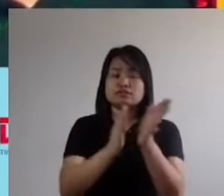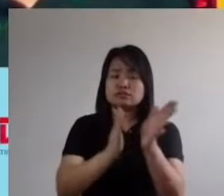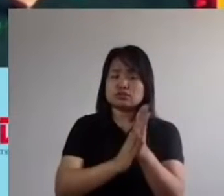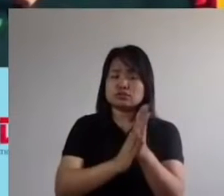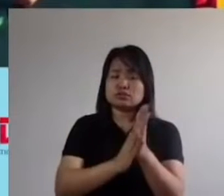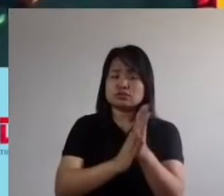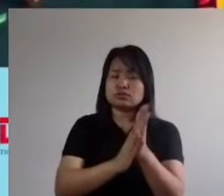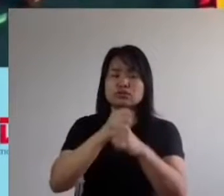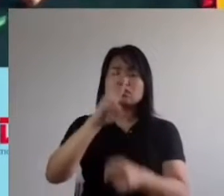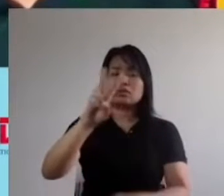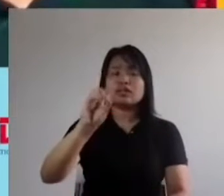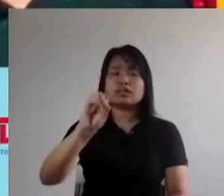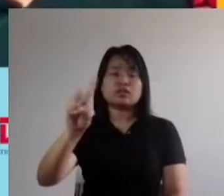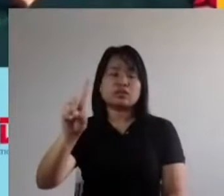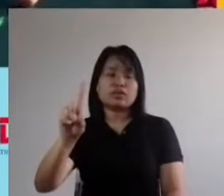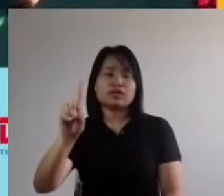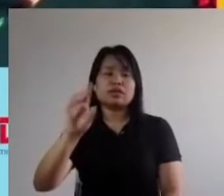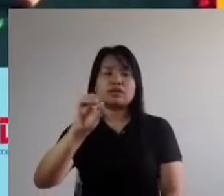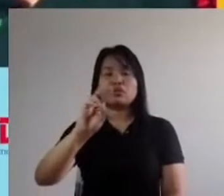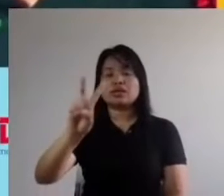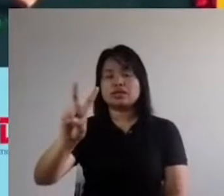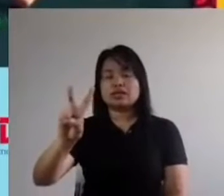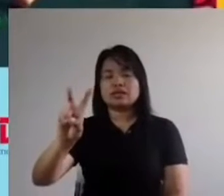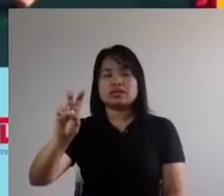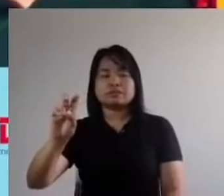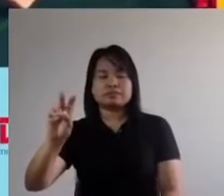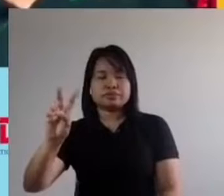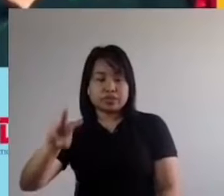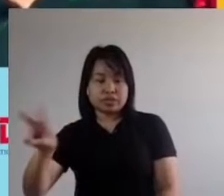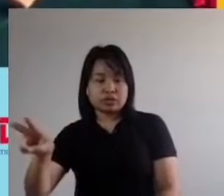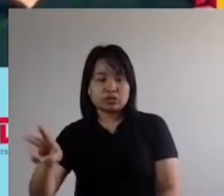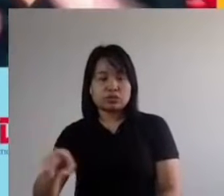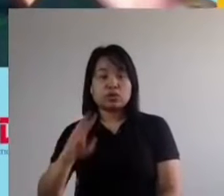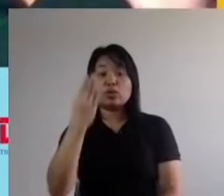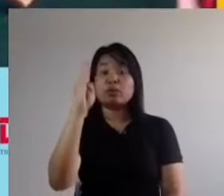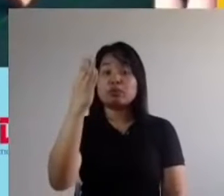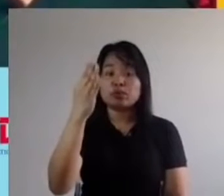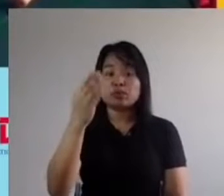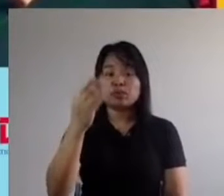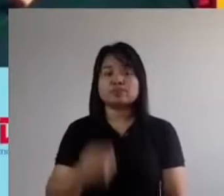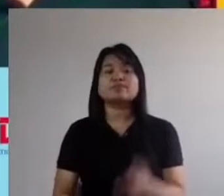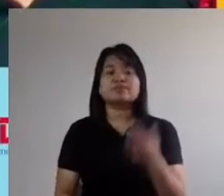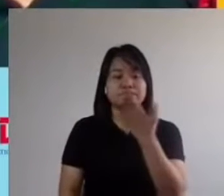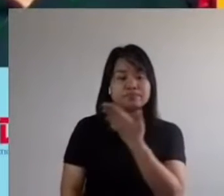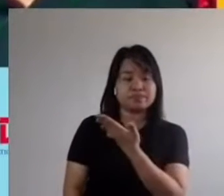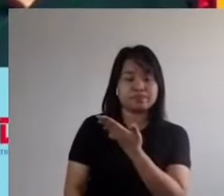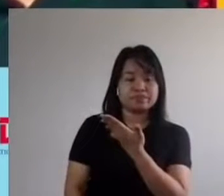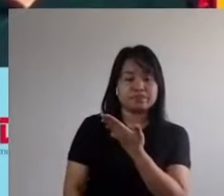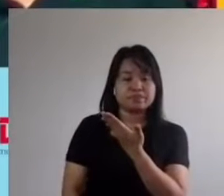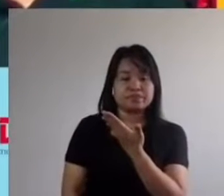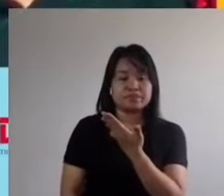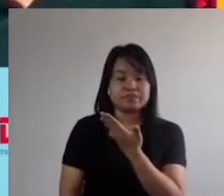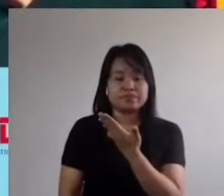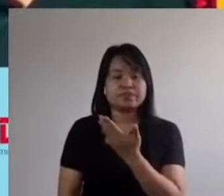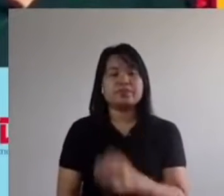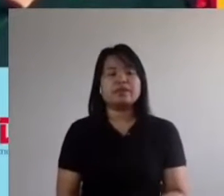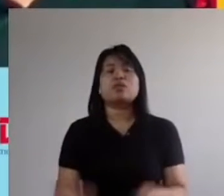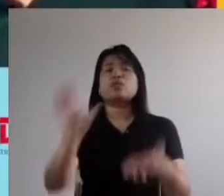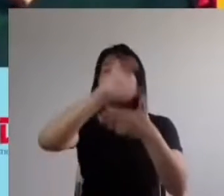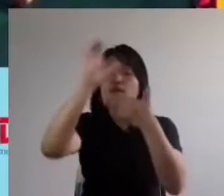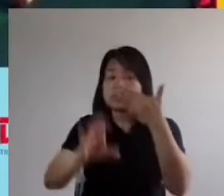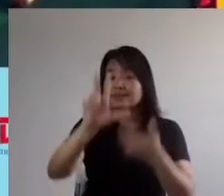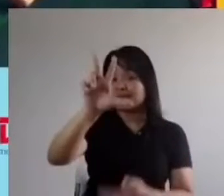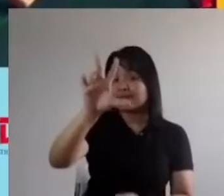2021-2022, yan po yung natitira po nating indicators to complete the 37 indicators.